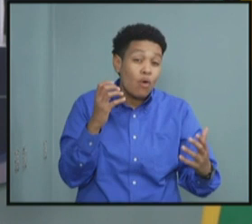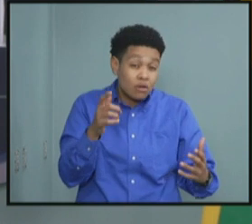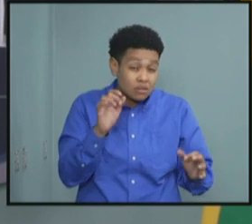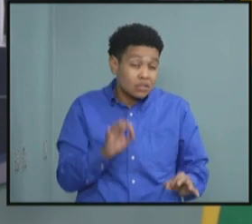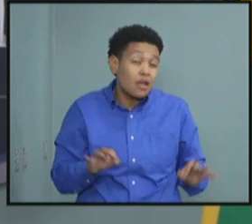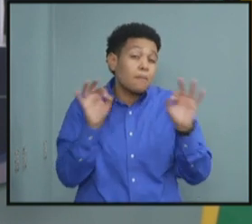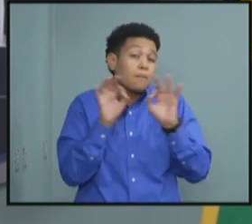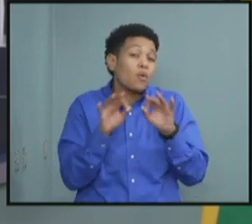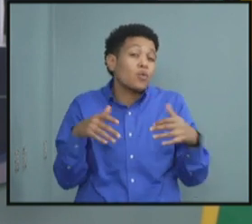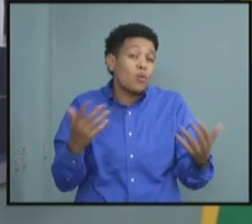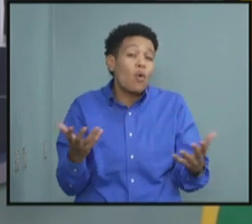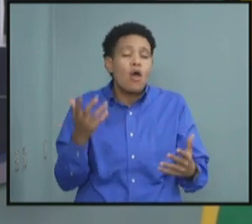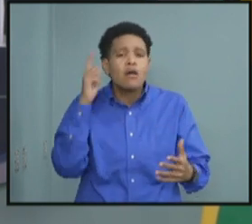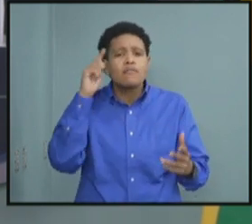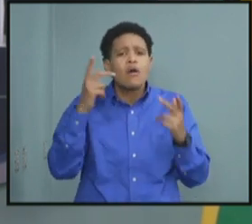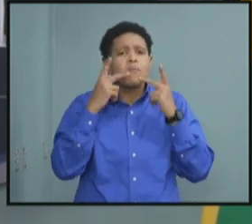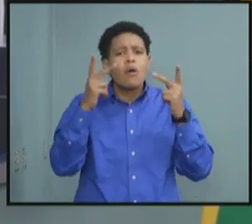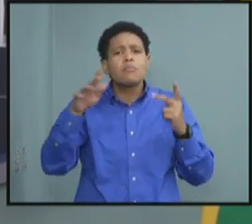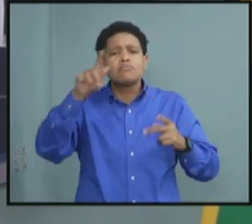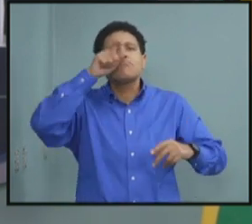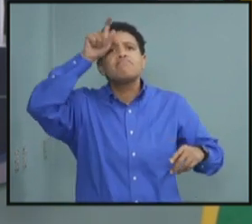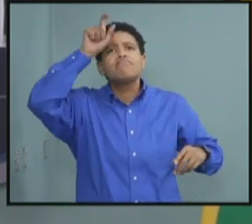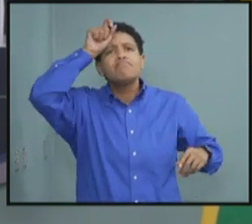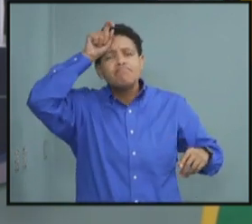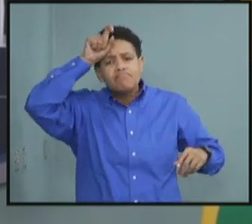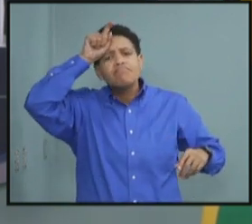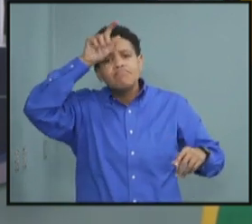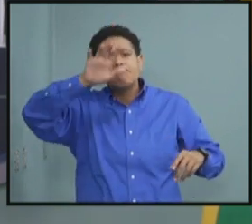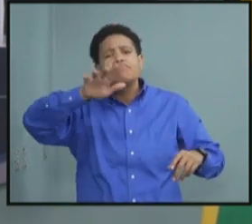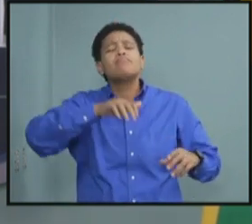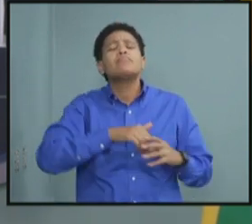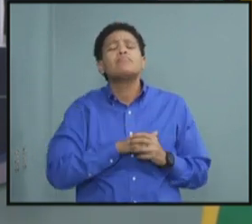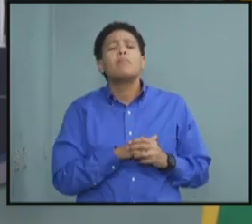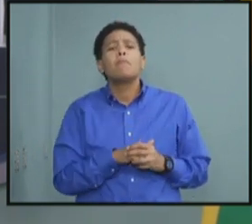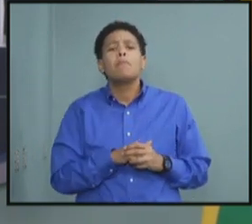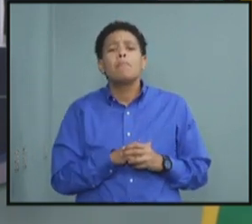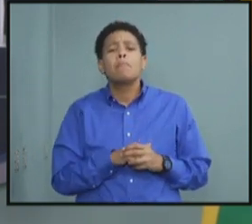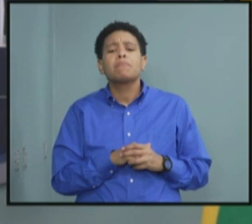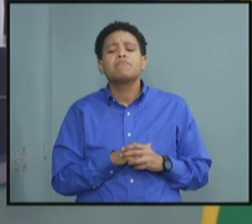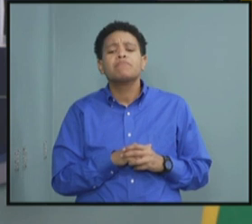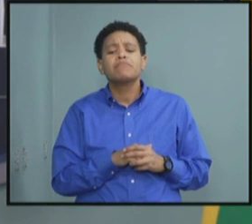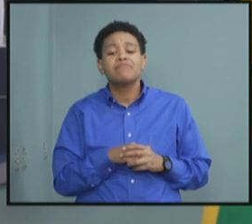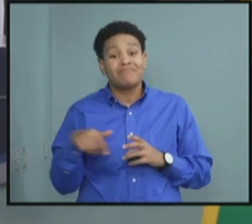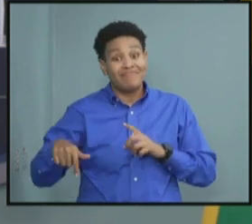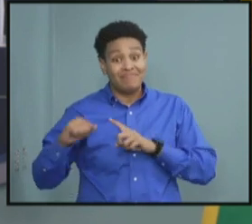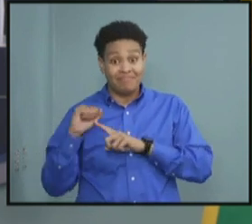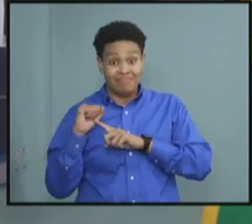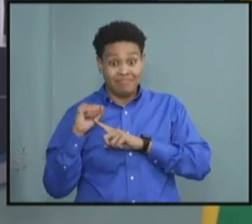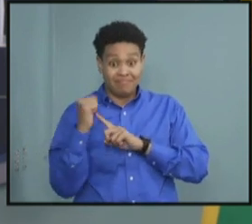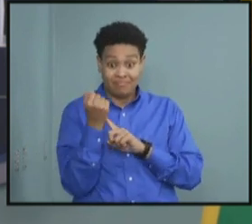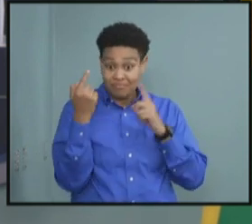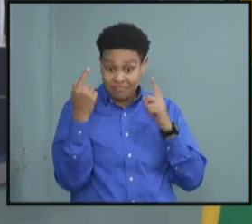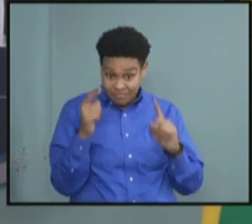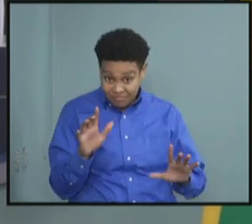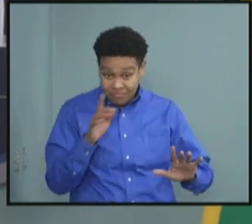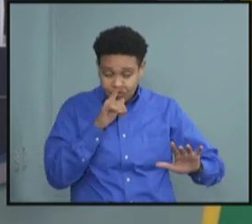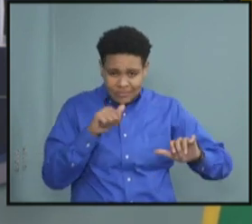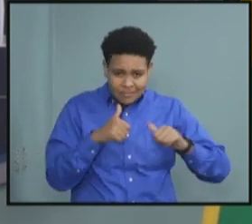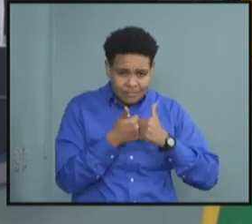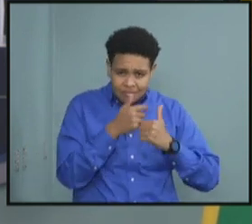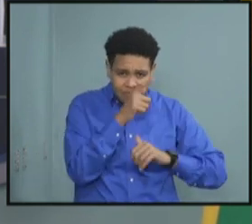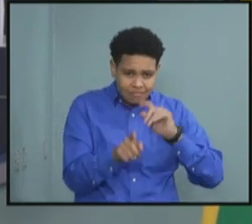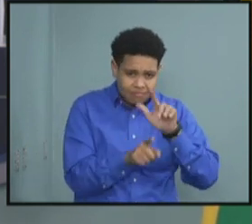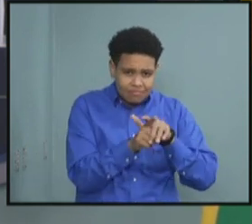important for the public to appreciate that this situation and the